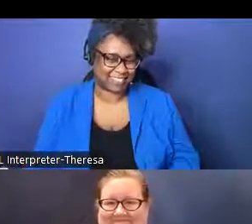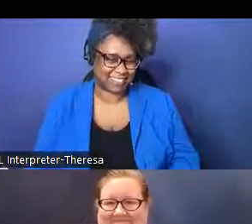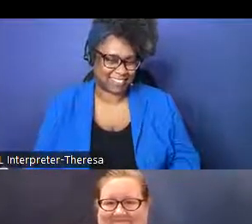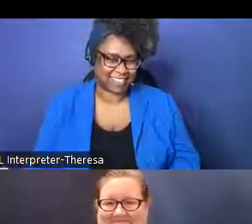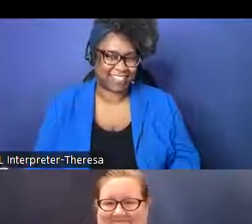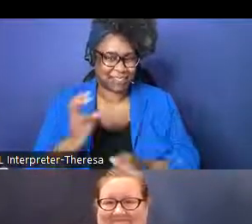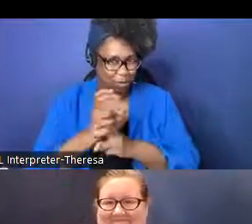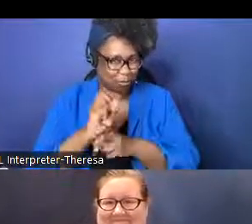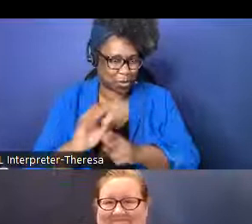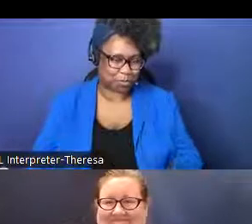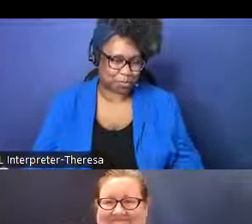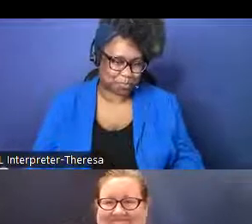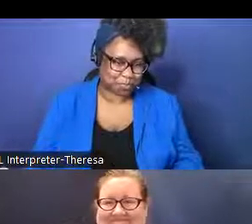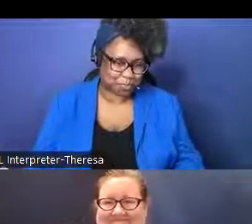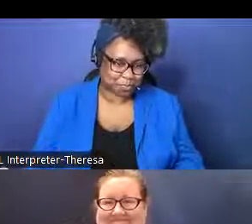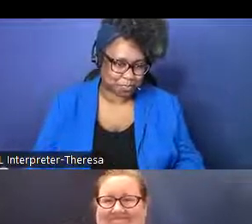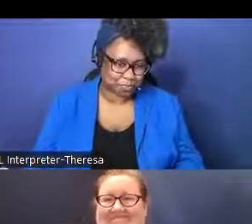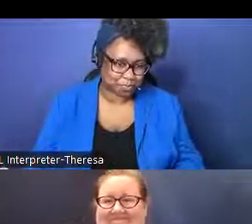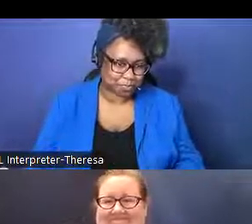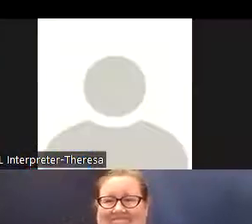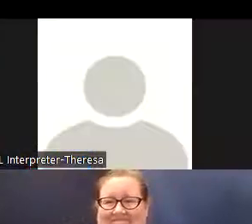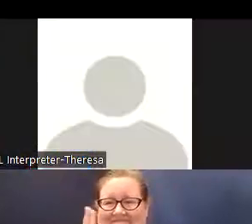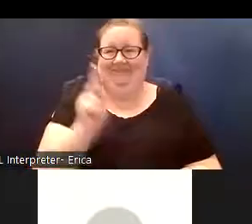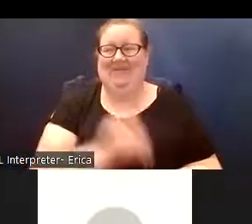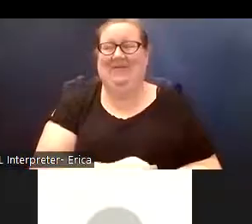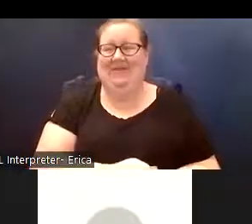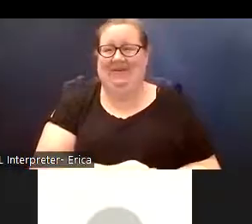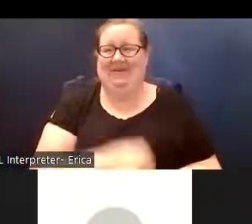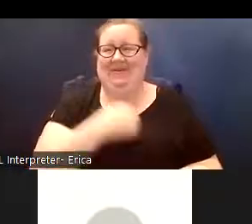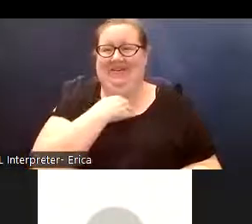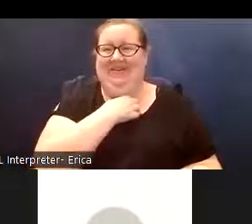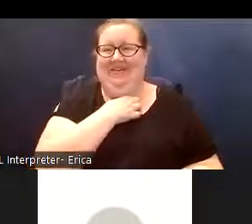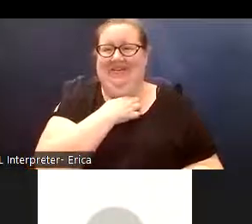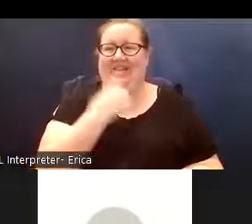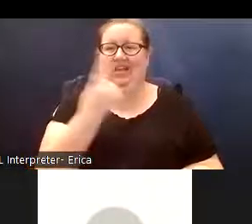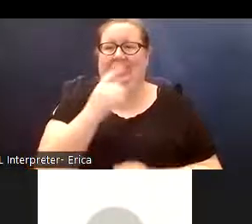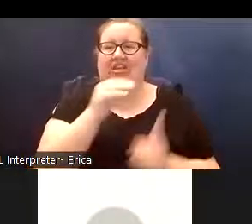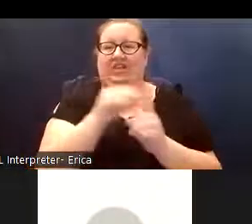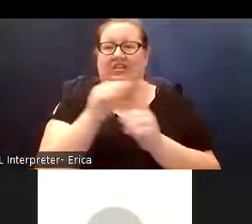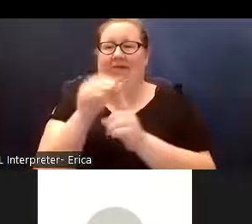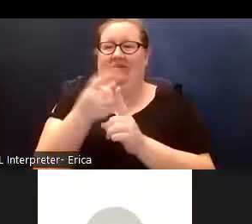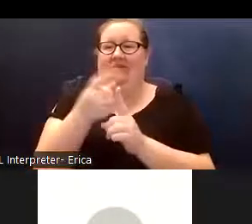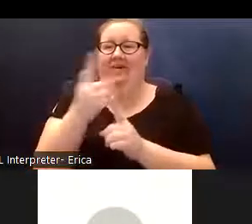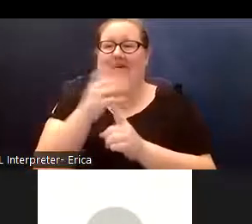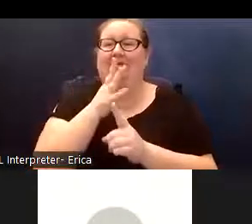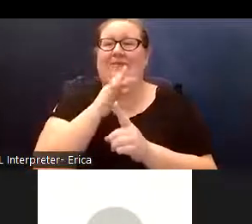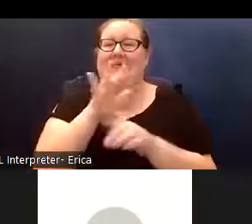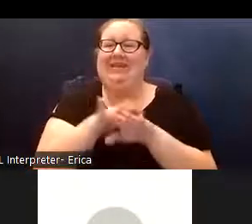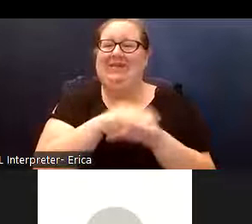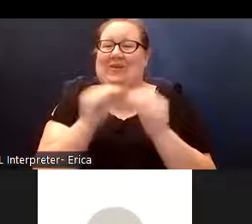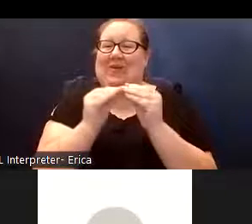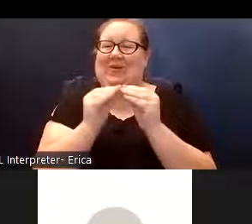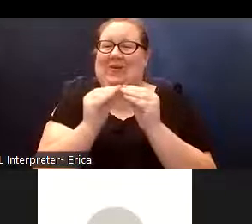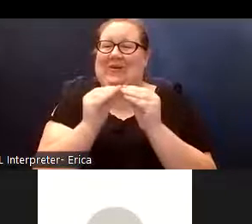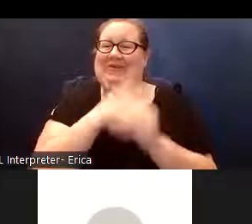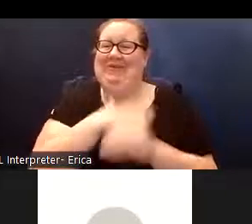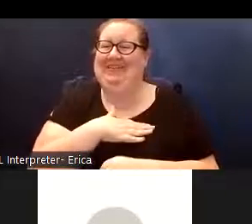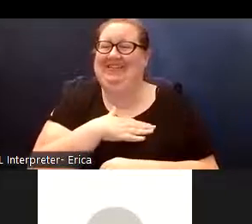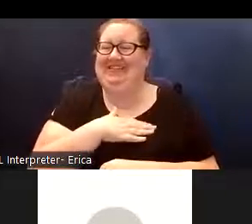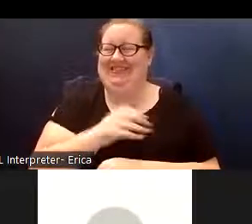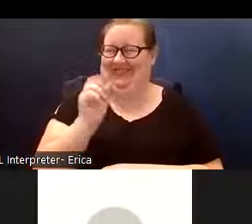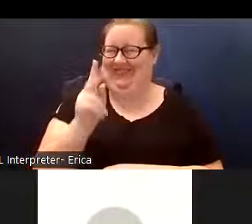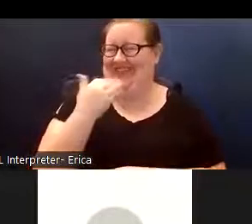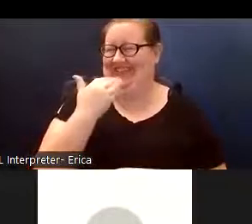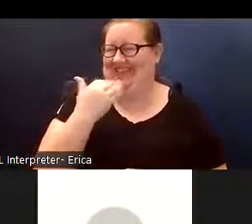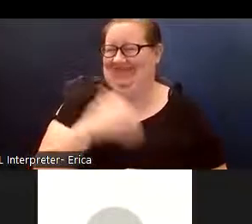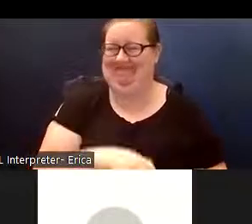work. Okay, so that's— Please remind everybody to speak slower. Oh, thank you.